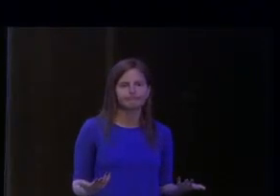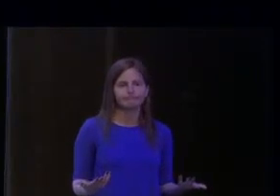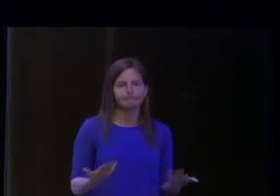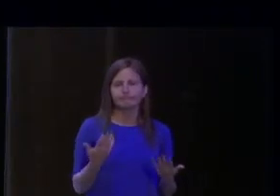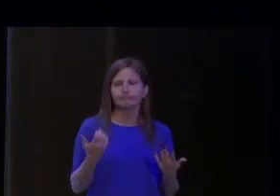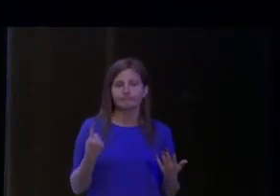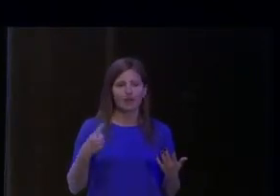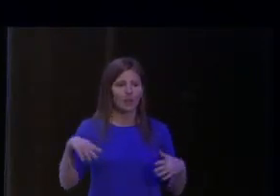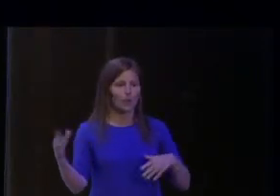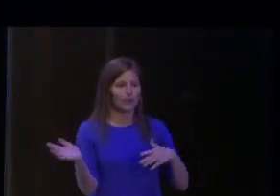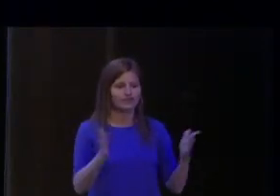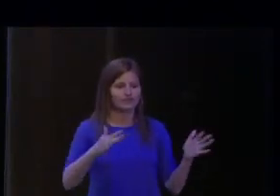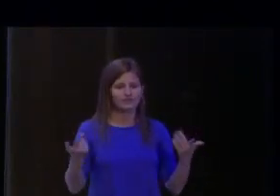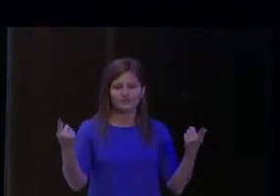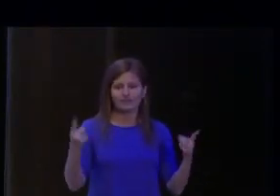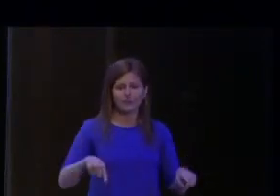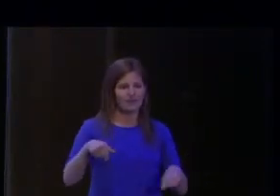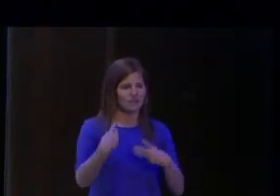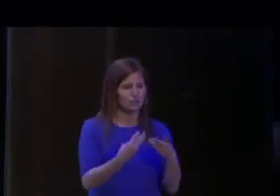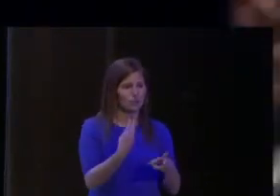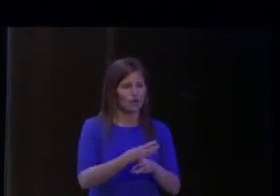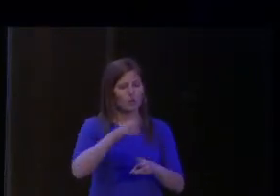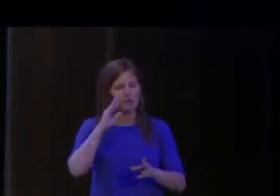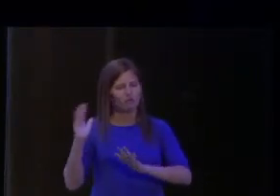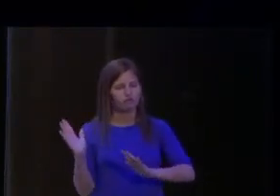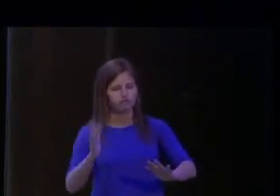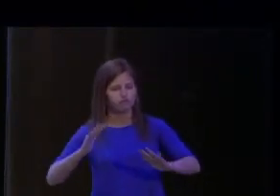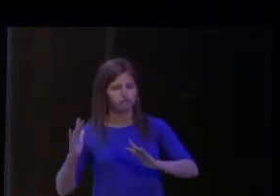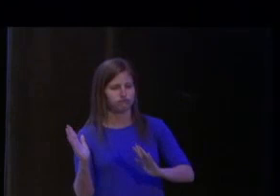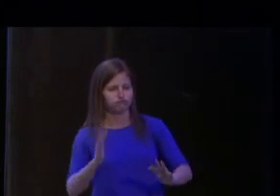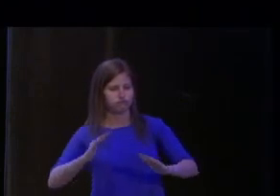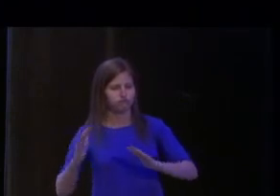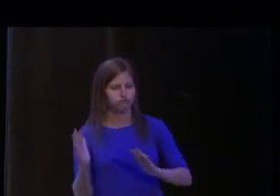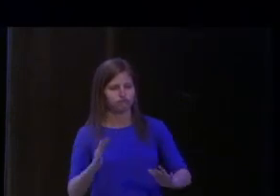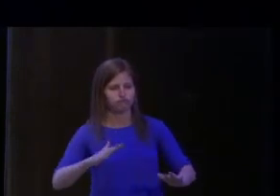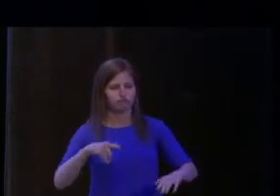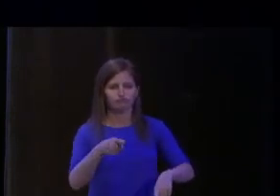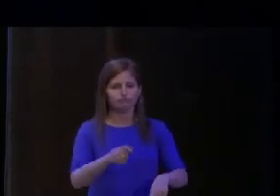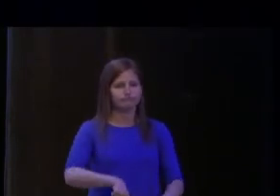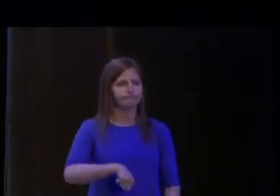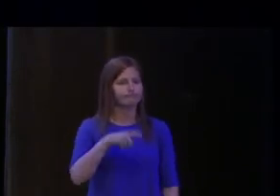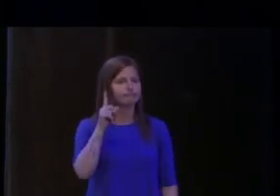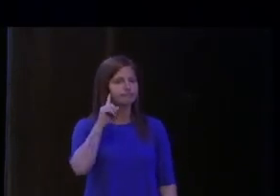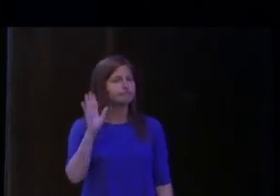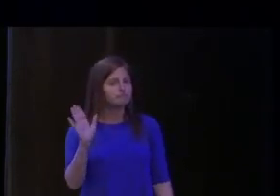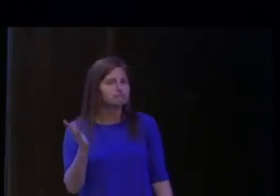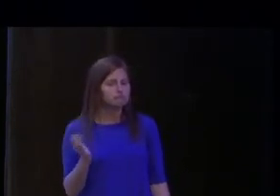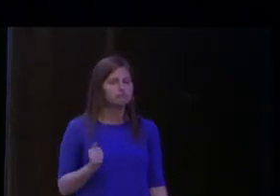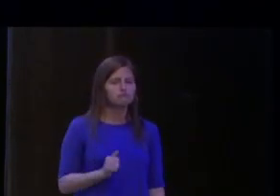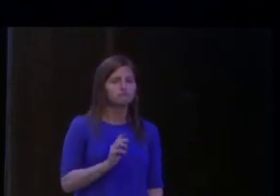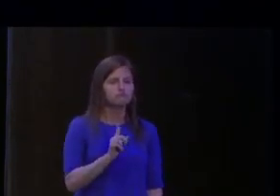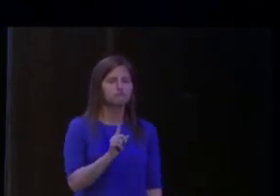that the winds of this world will blow, and you'll hear